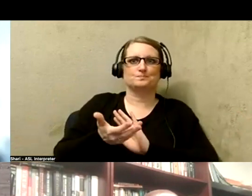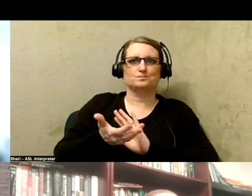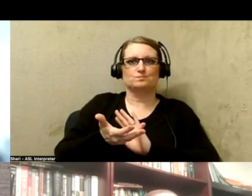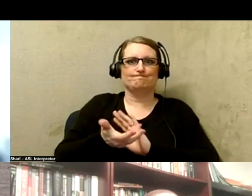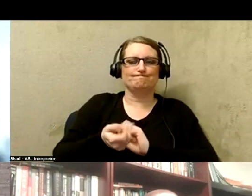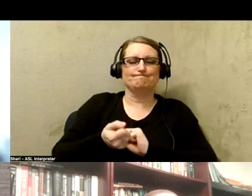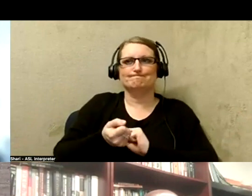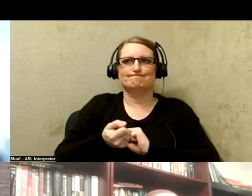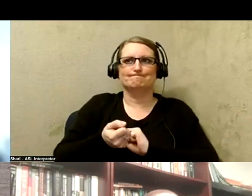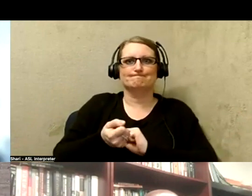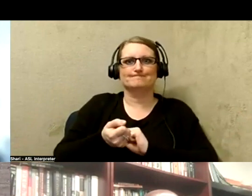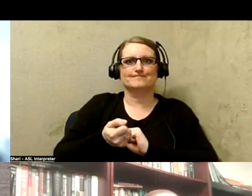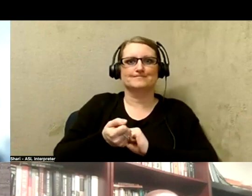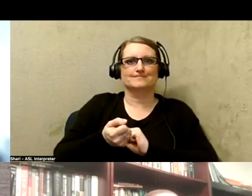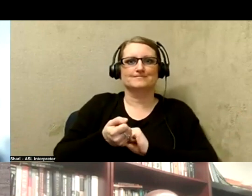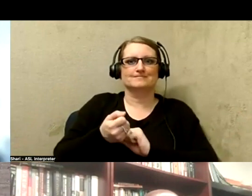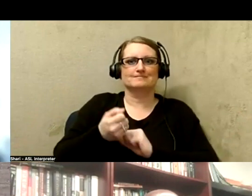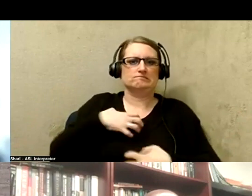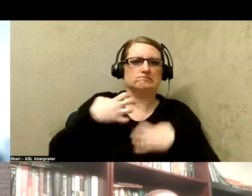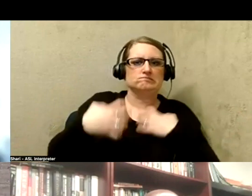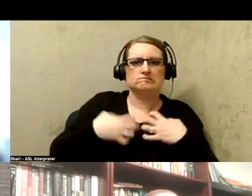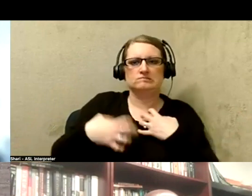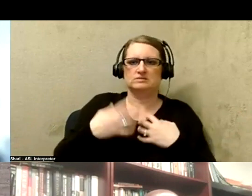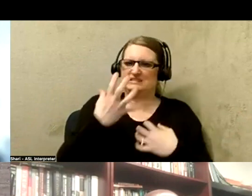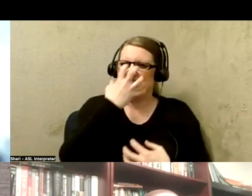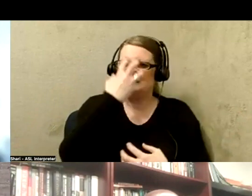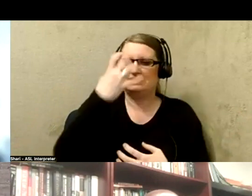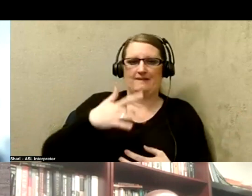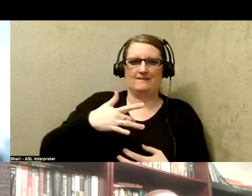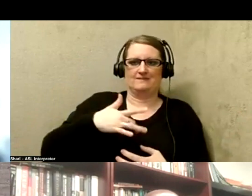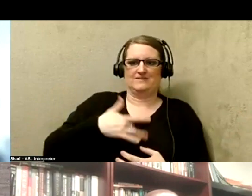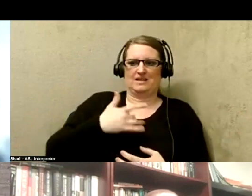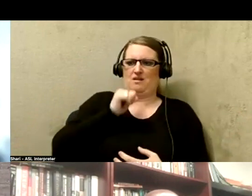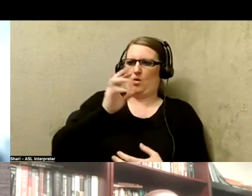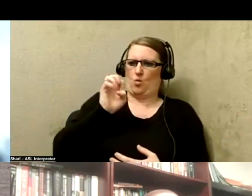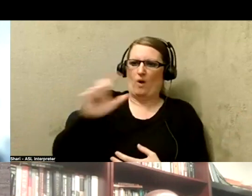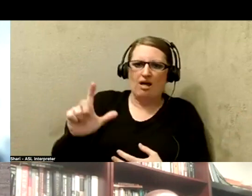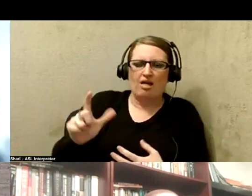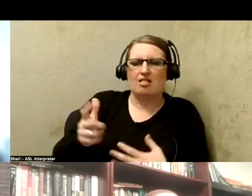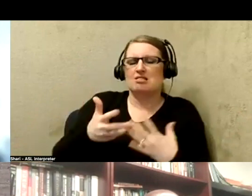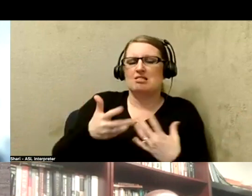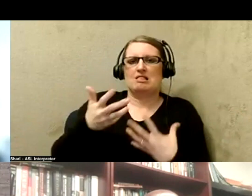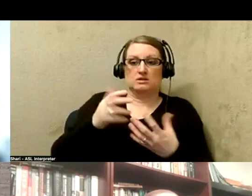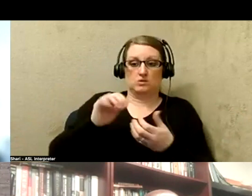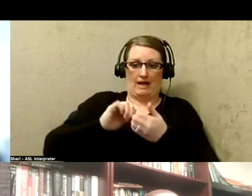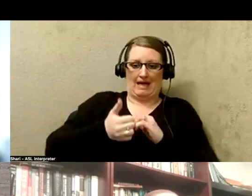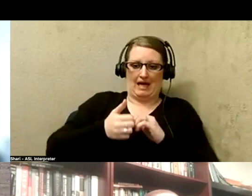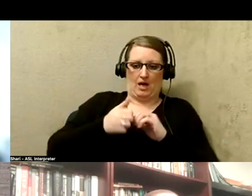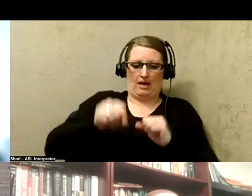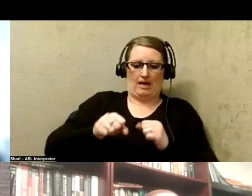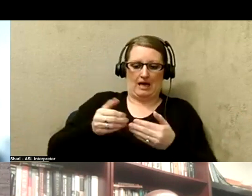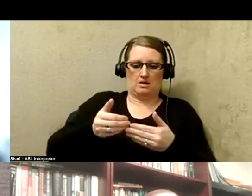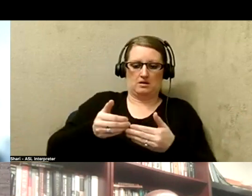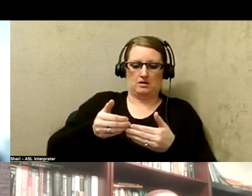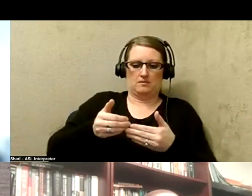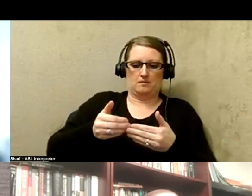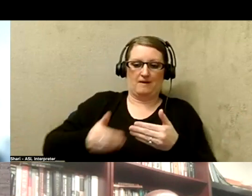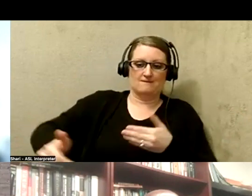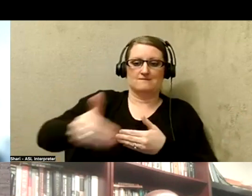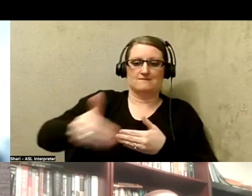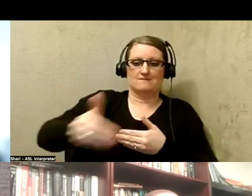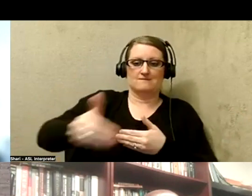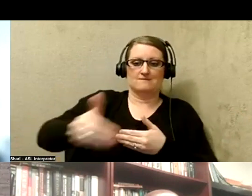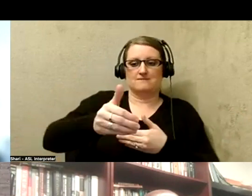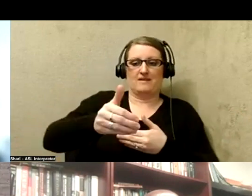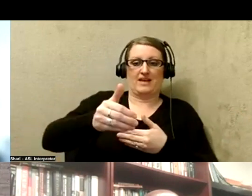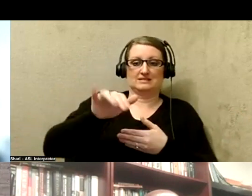you know, agitated or things start to feel unwell for them, so that they can in advance kind of tell the people